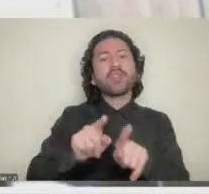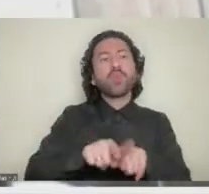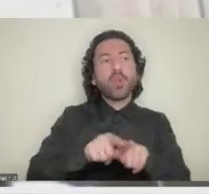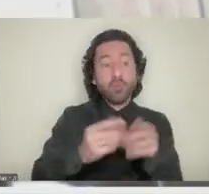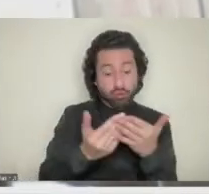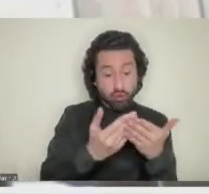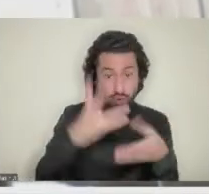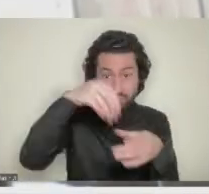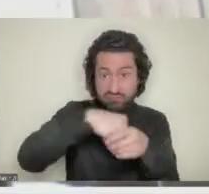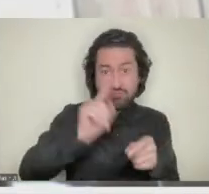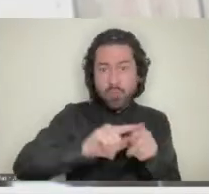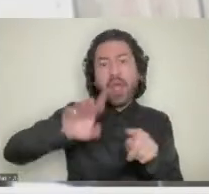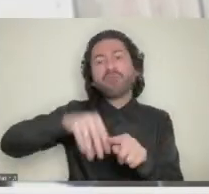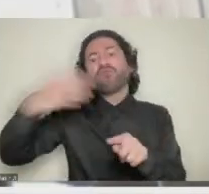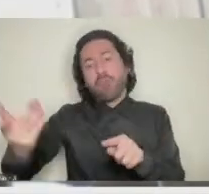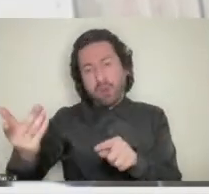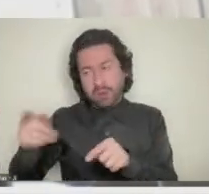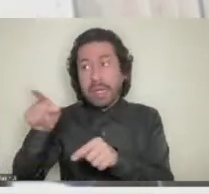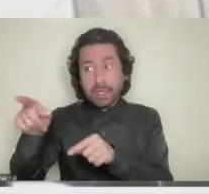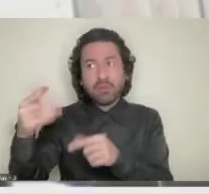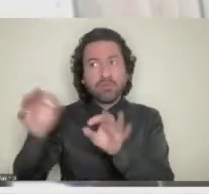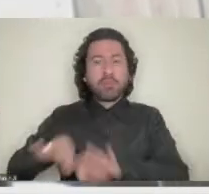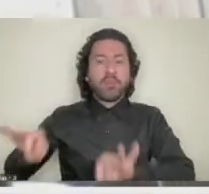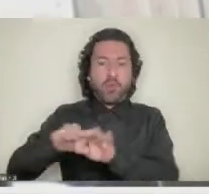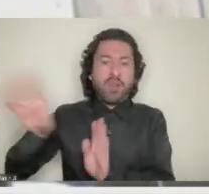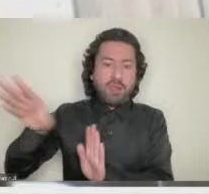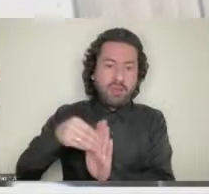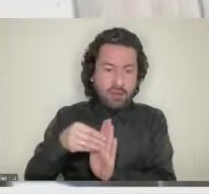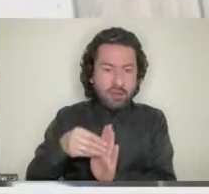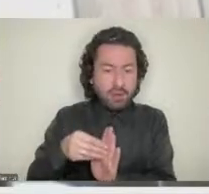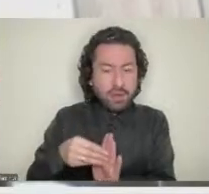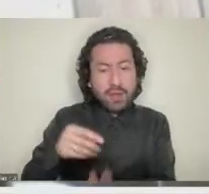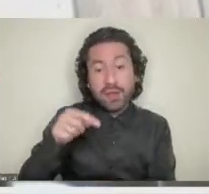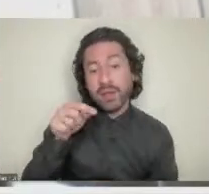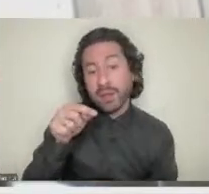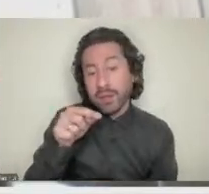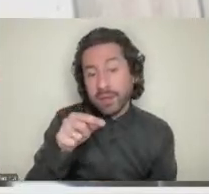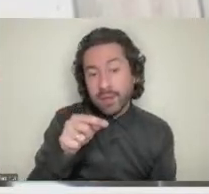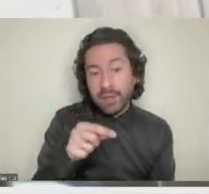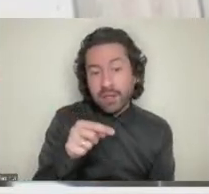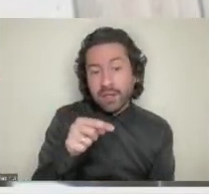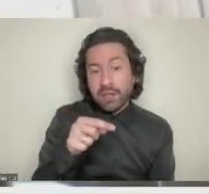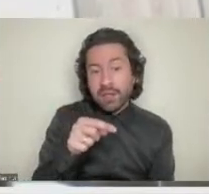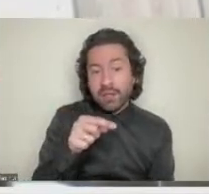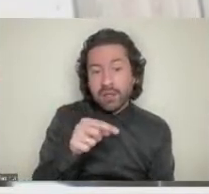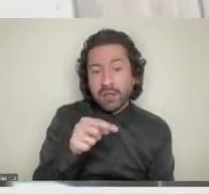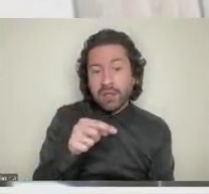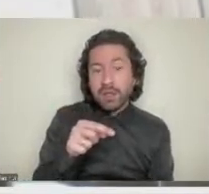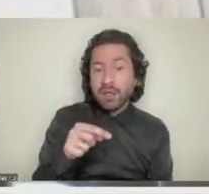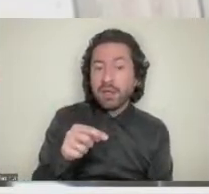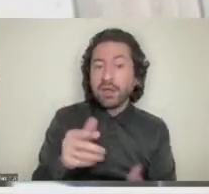families. These would be external determining factors. And PISA also was mentioned.